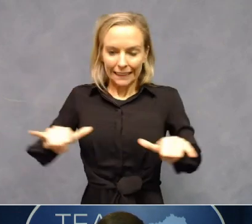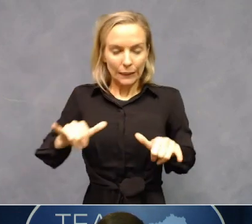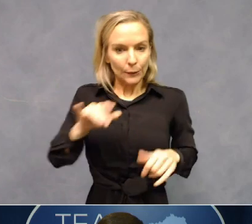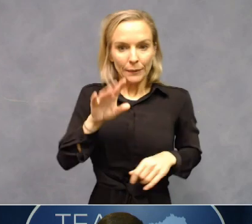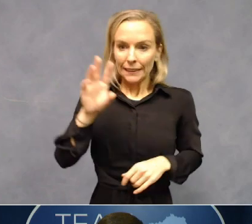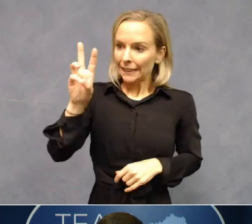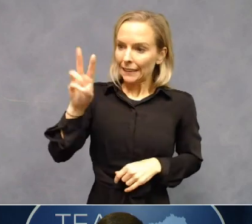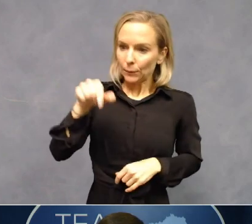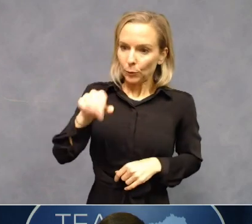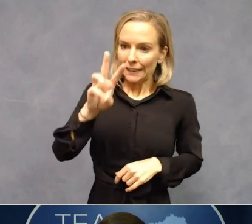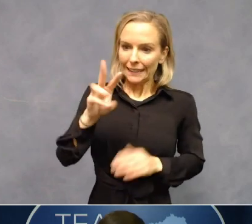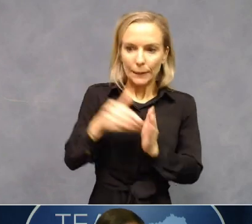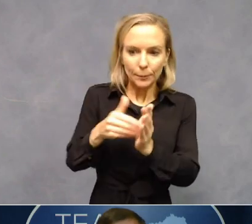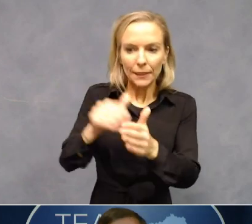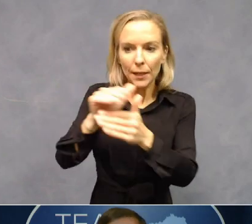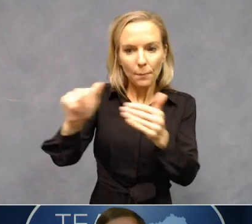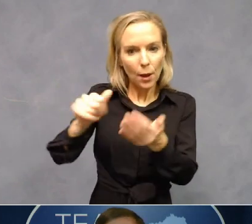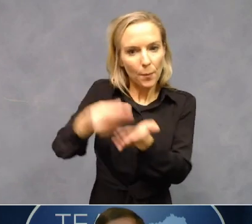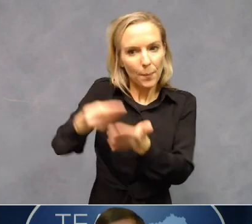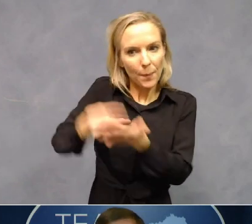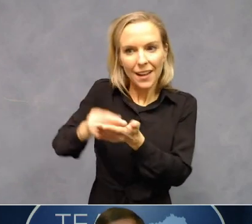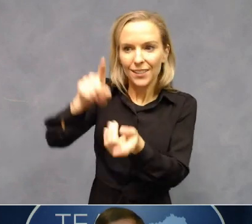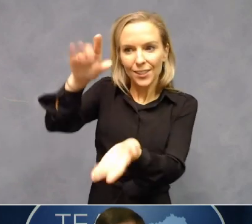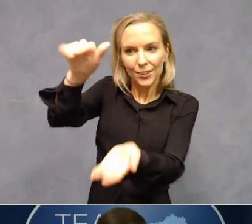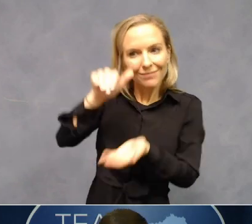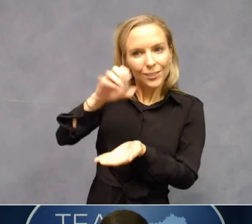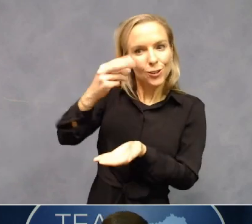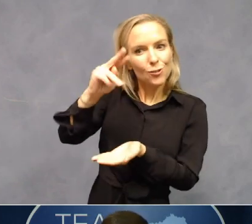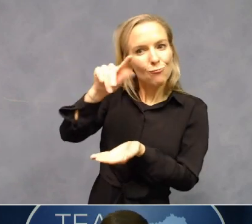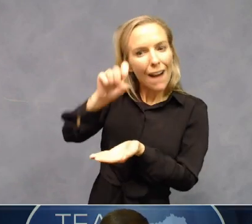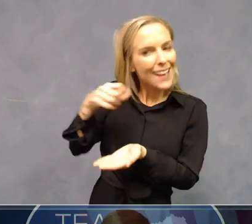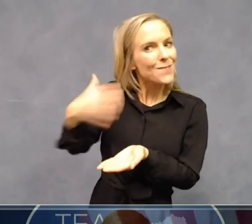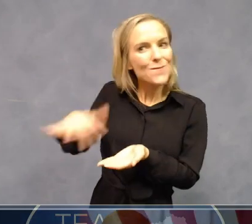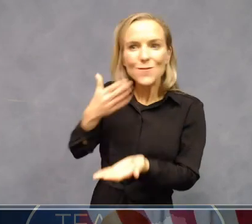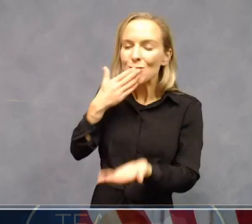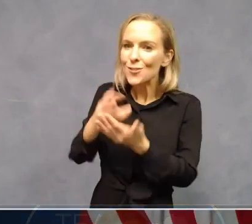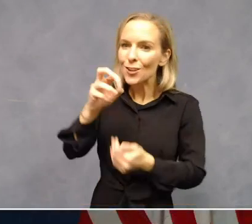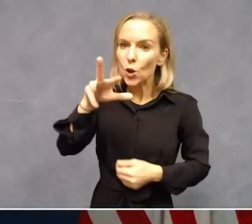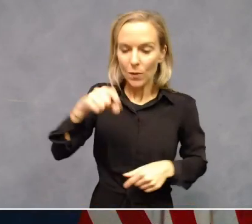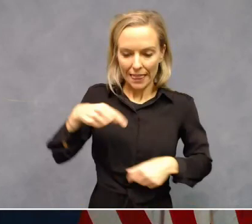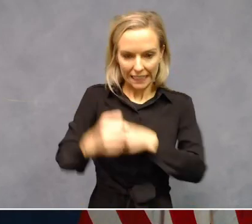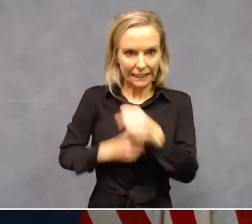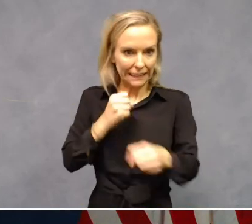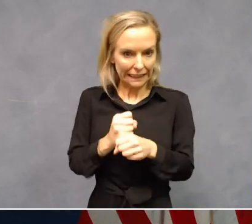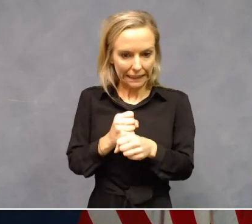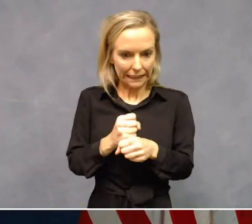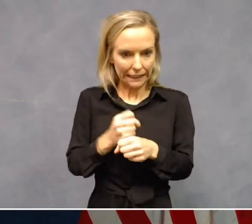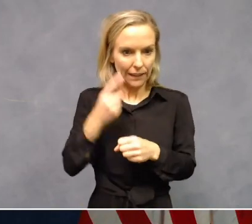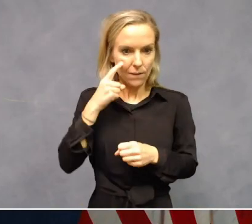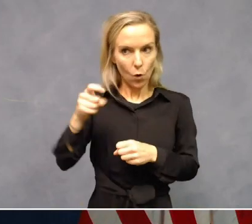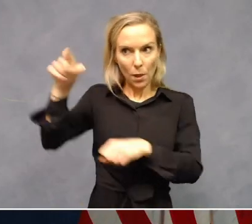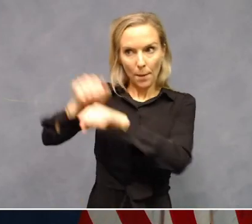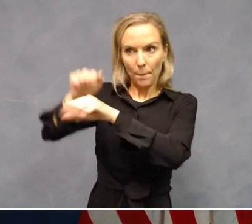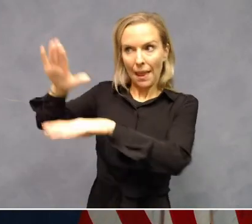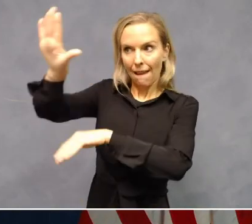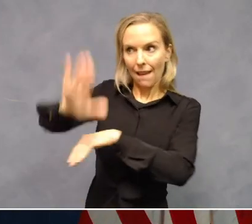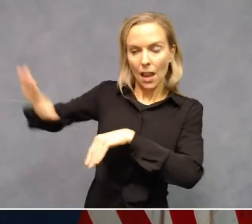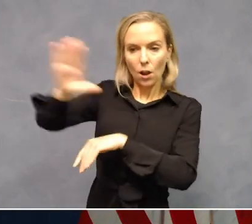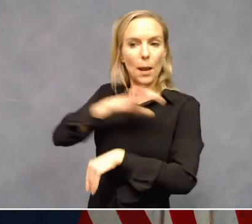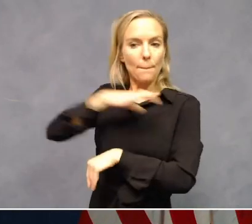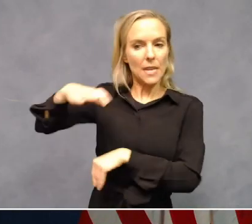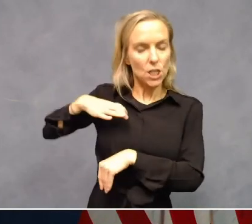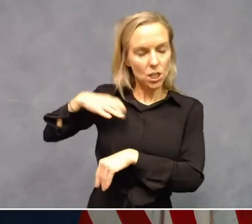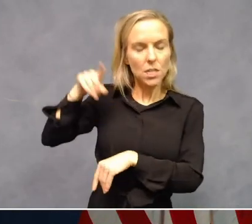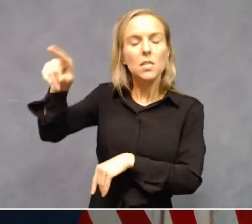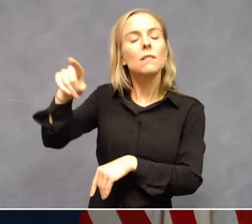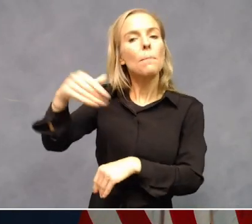ARC grants. And here's some great news. This year, just through the Appalachian Regional Commission, we will have